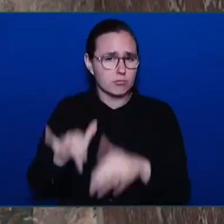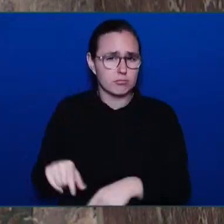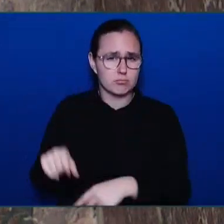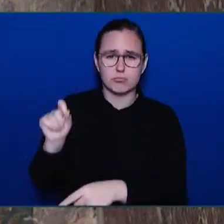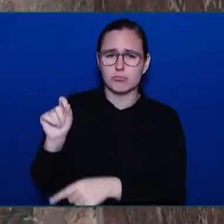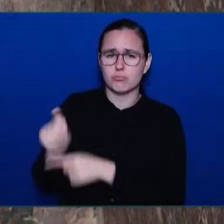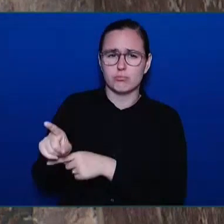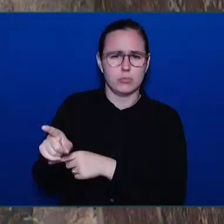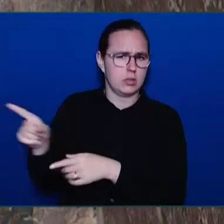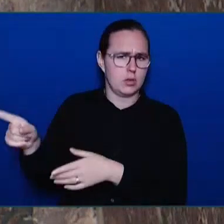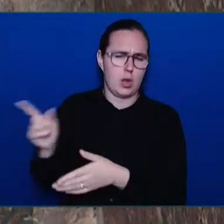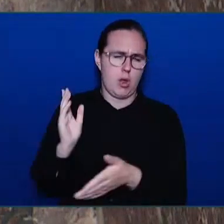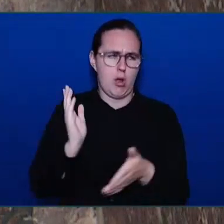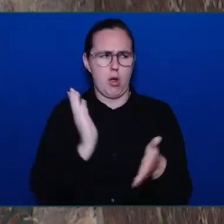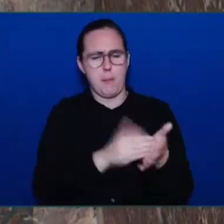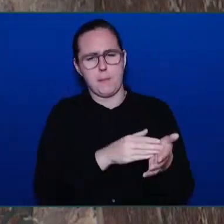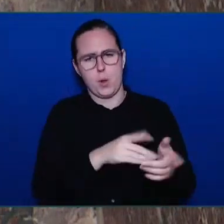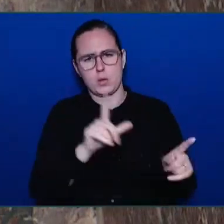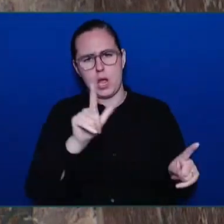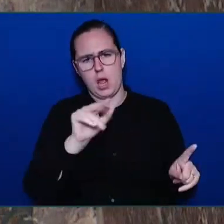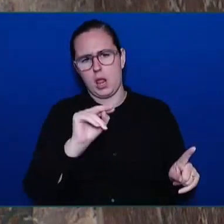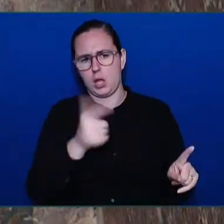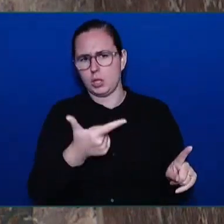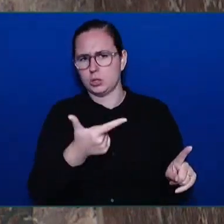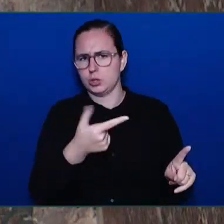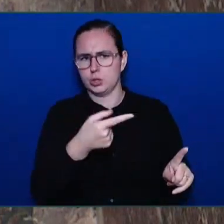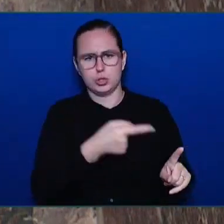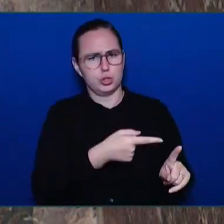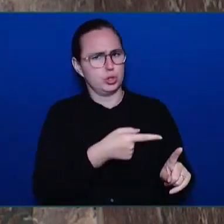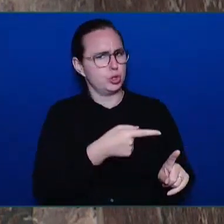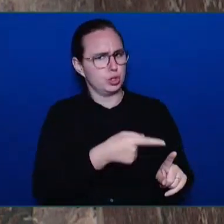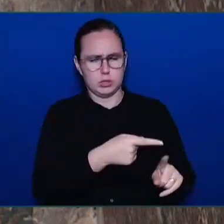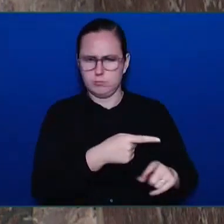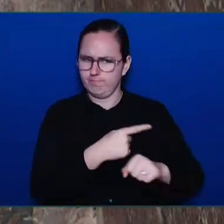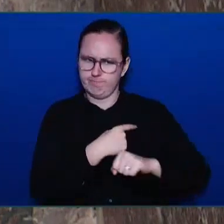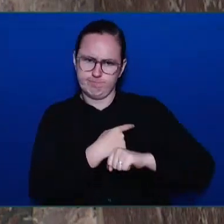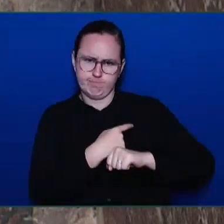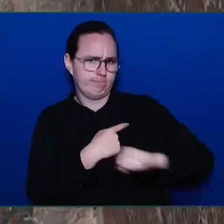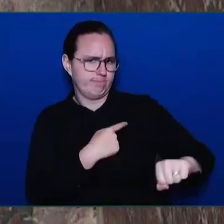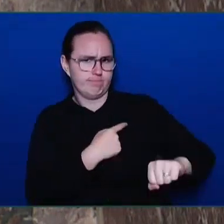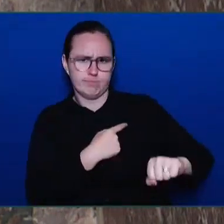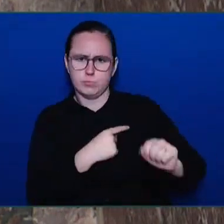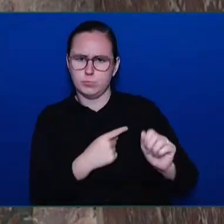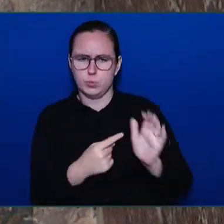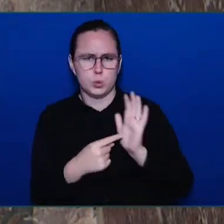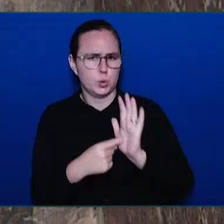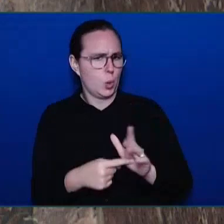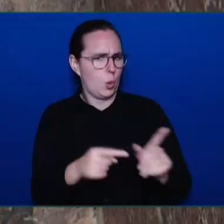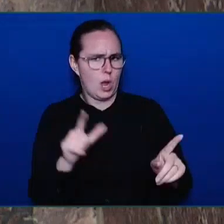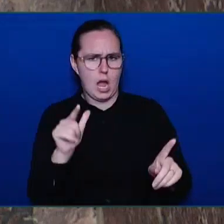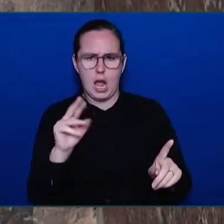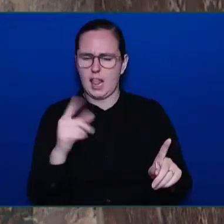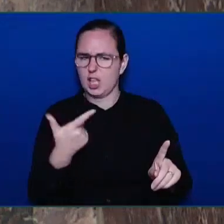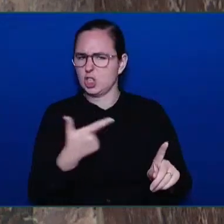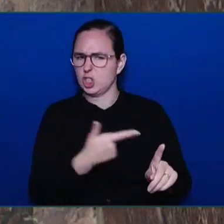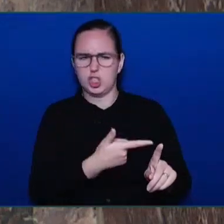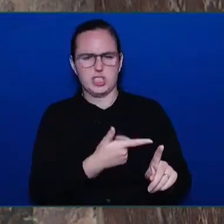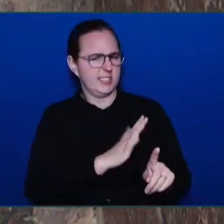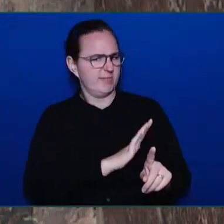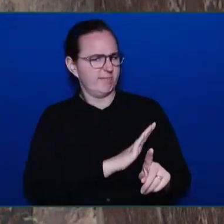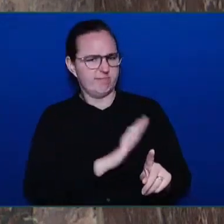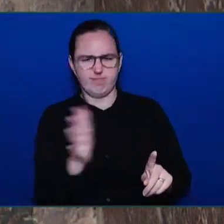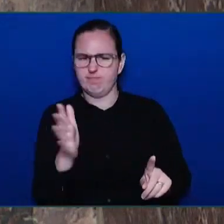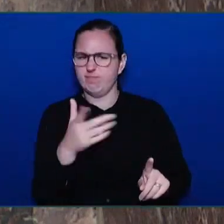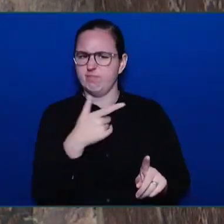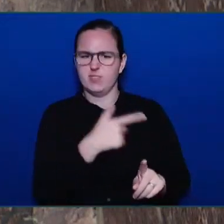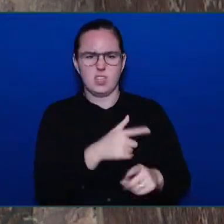our fight to expose LNG for what it truly is, another climate catastrophe," end quote.